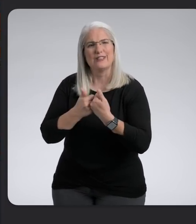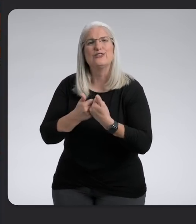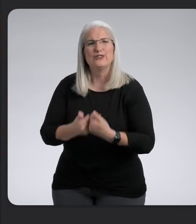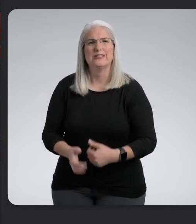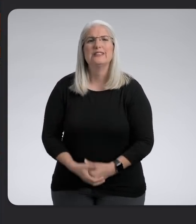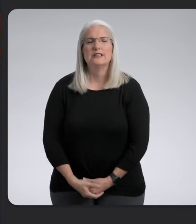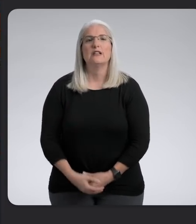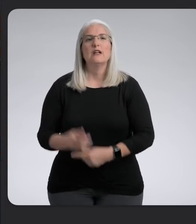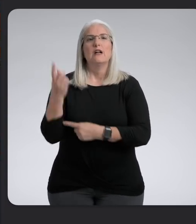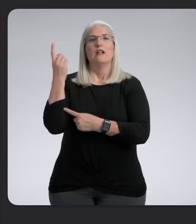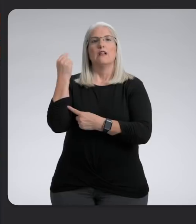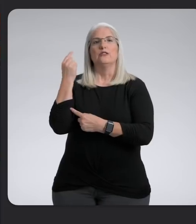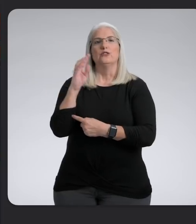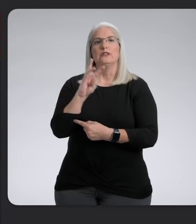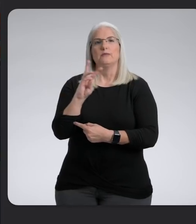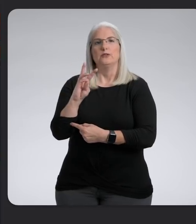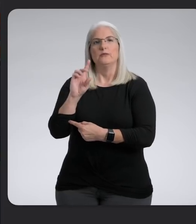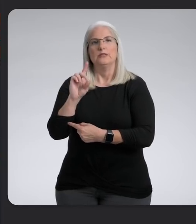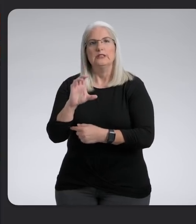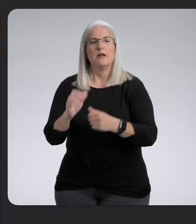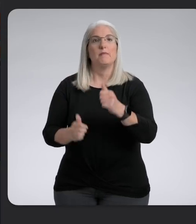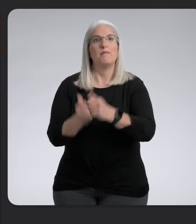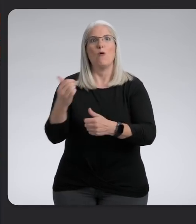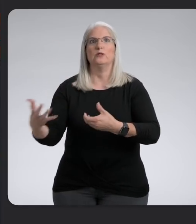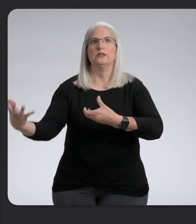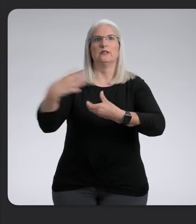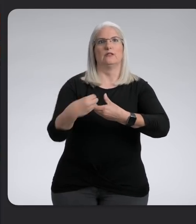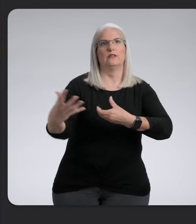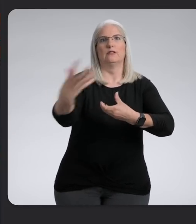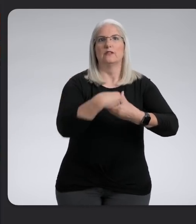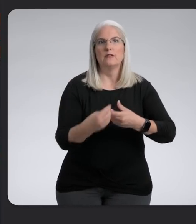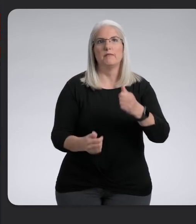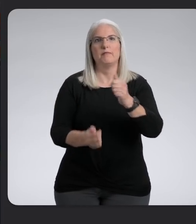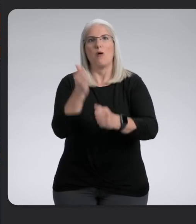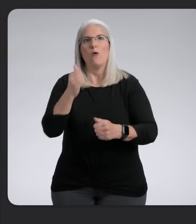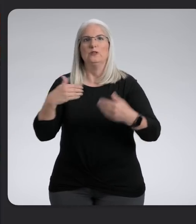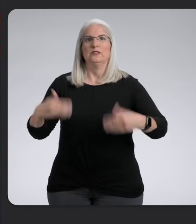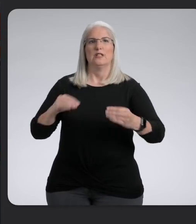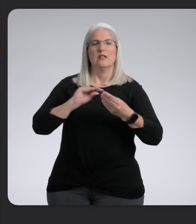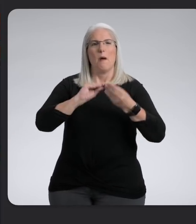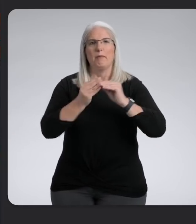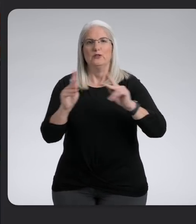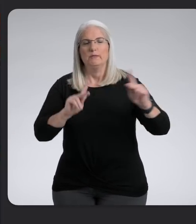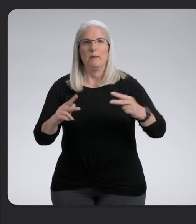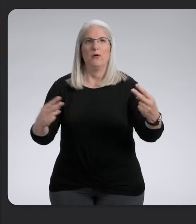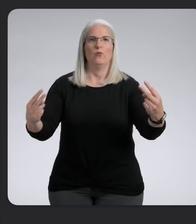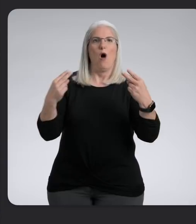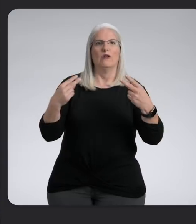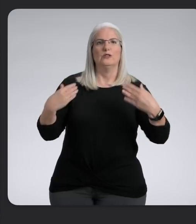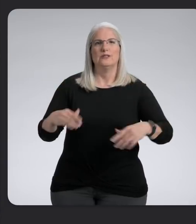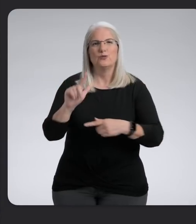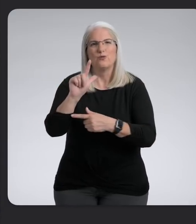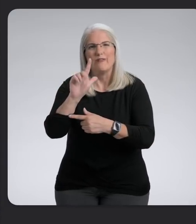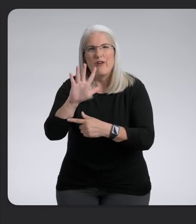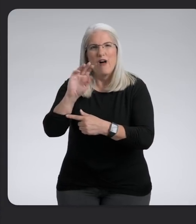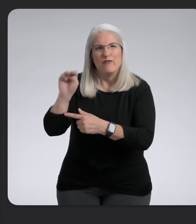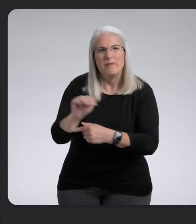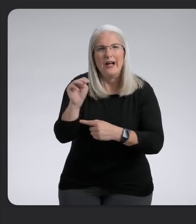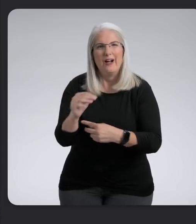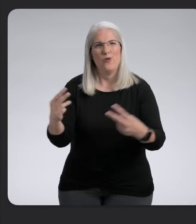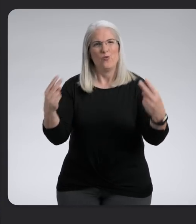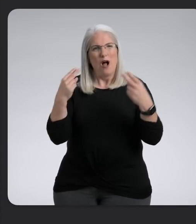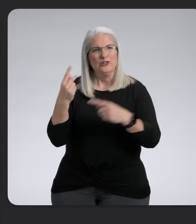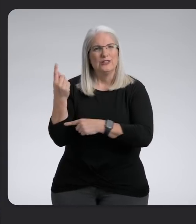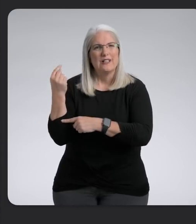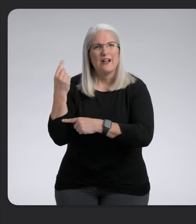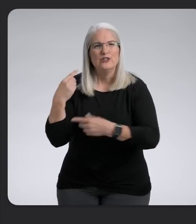most inclusive and most watched developer conference ever, with nearly 25 million viewers. It was exciting to have so